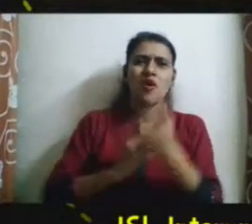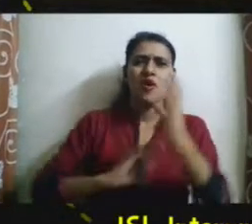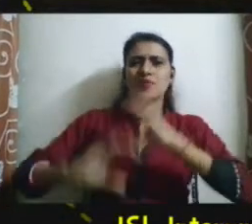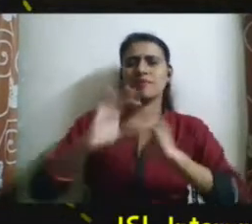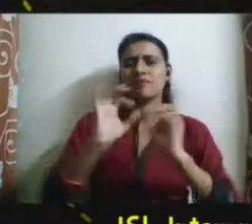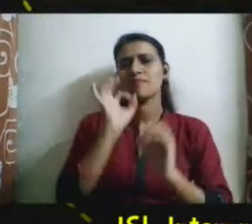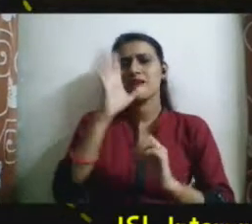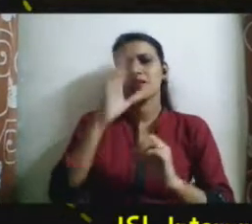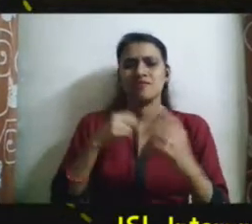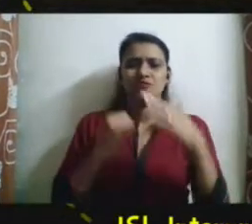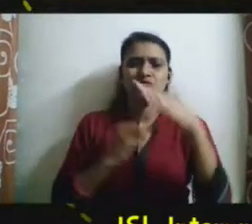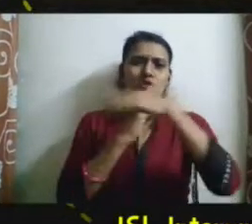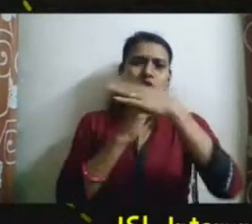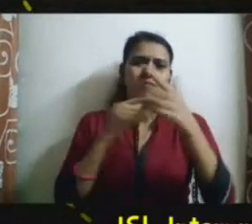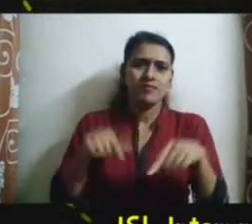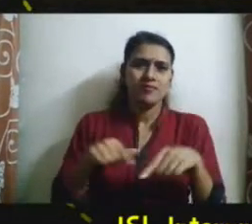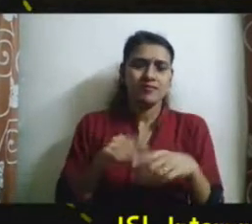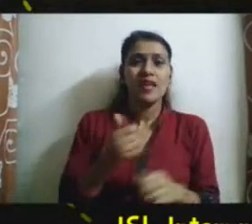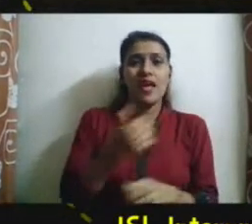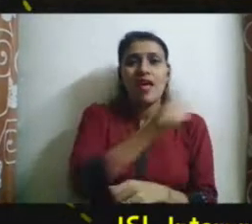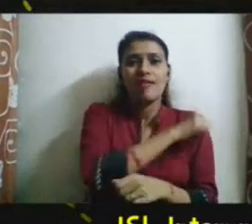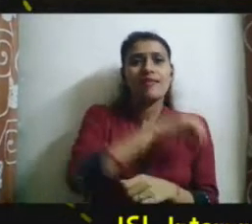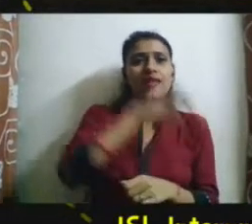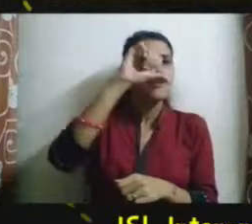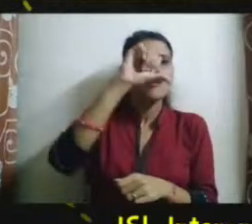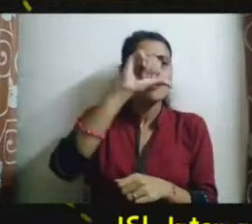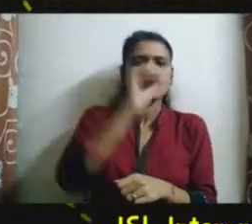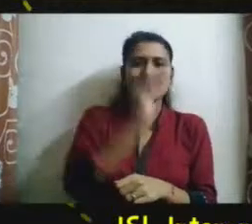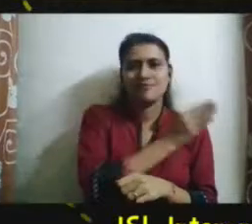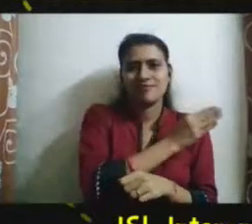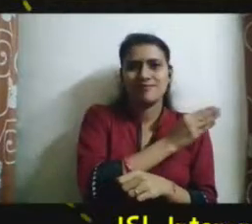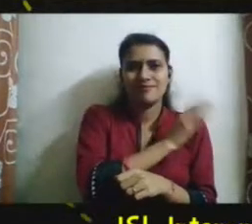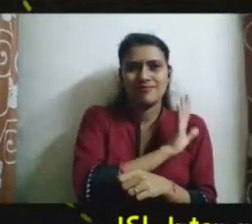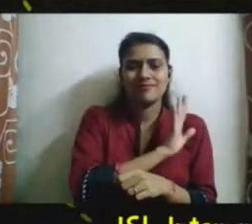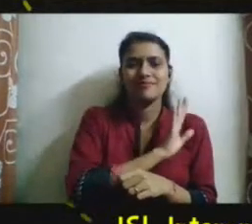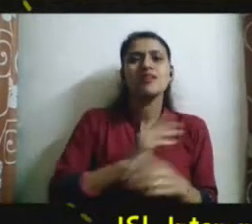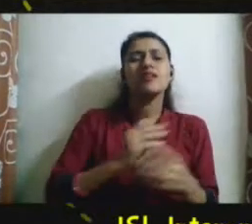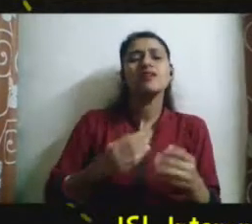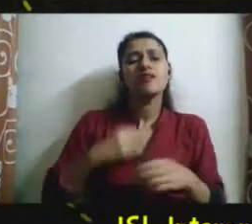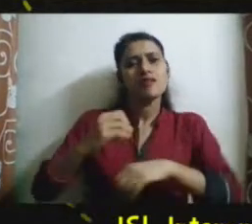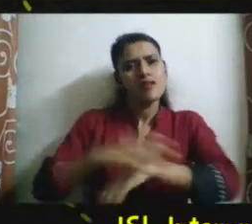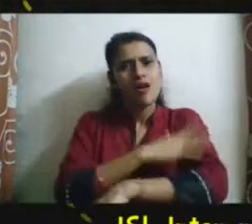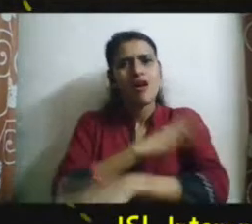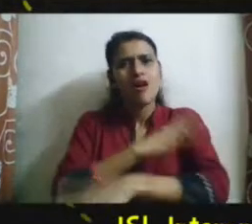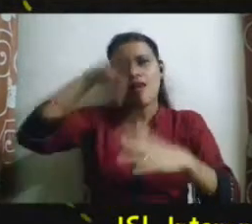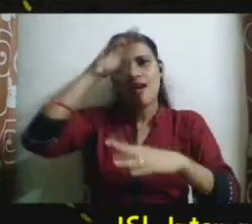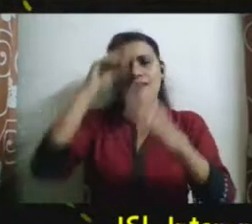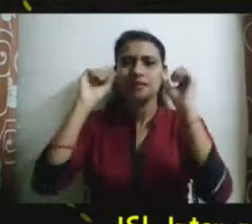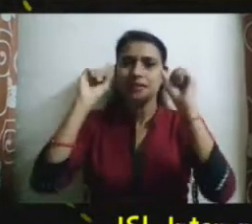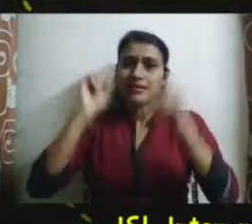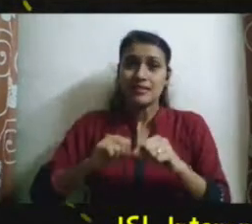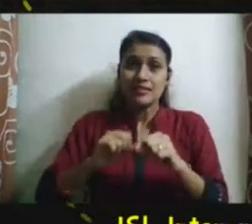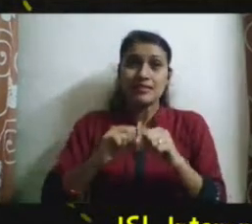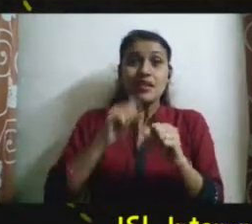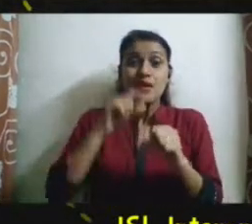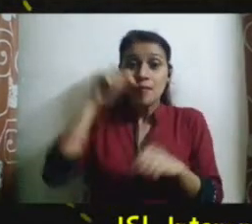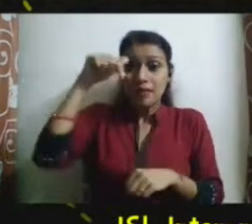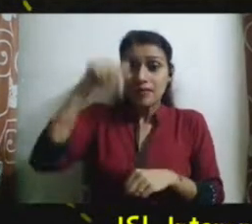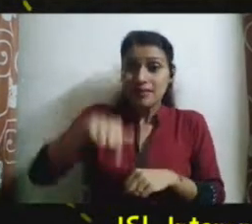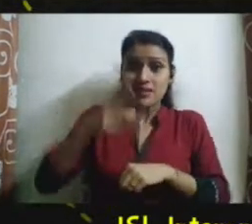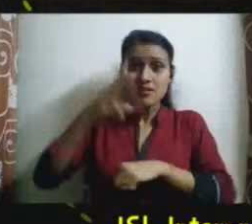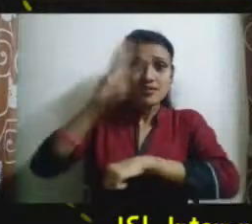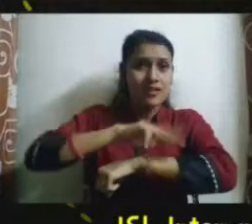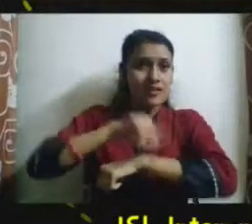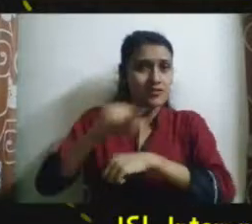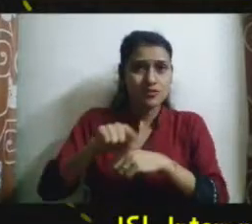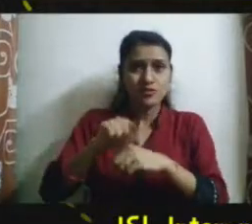is that the other 9 conferences in that list are conferences that were inspiring in this way. That I learned a lot from those. And I guess I